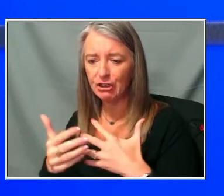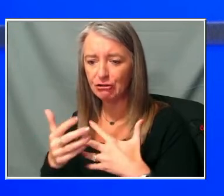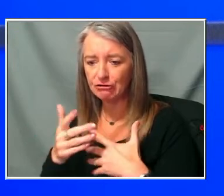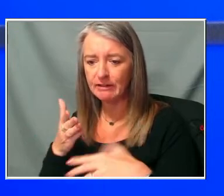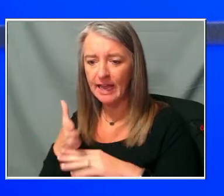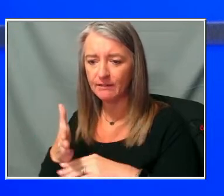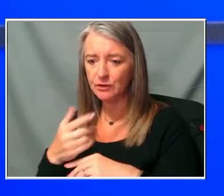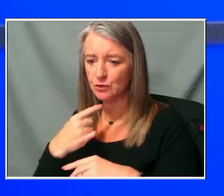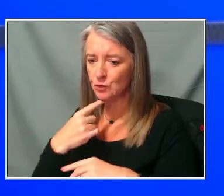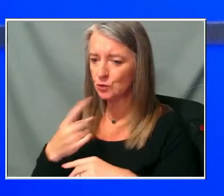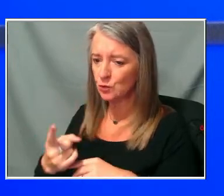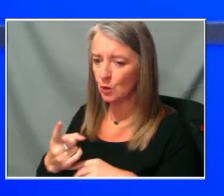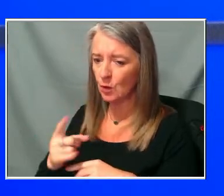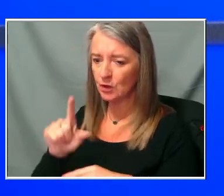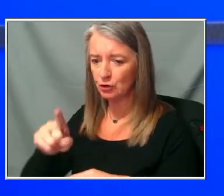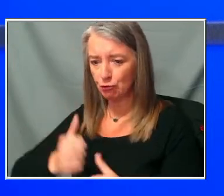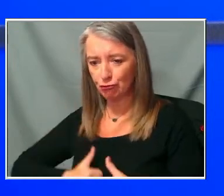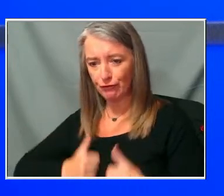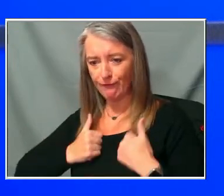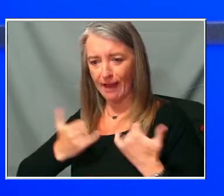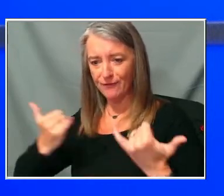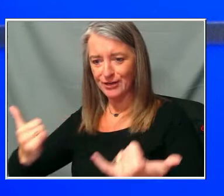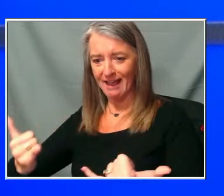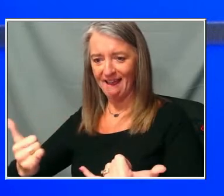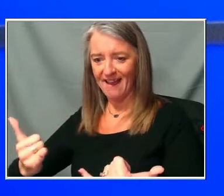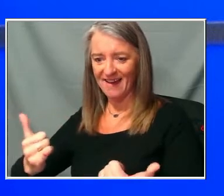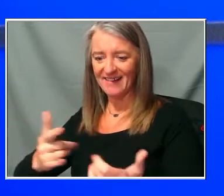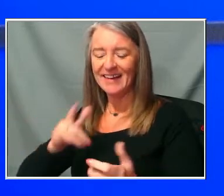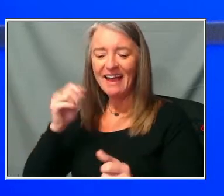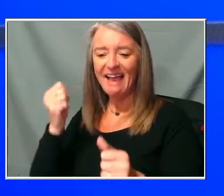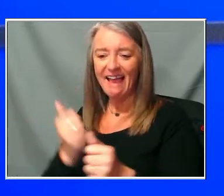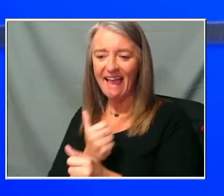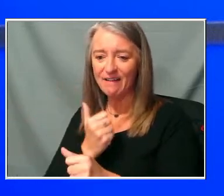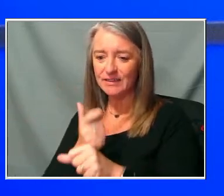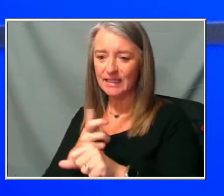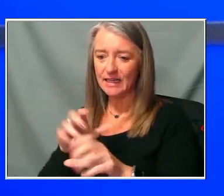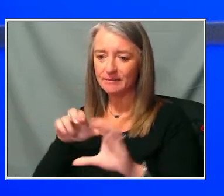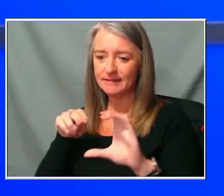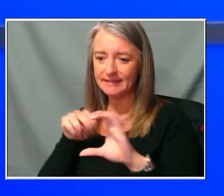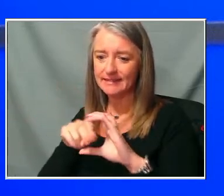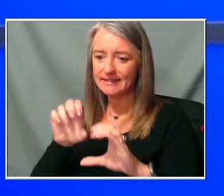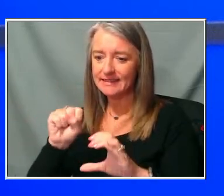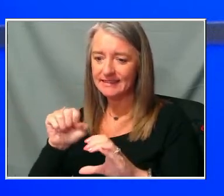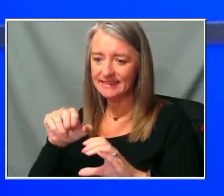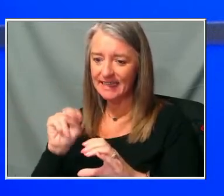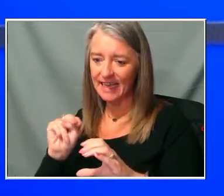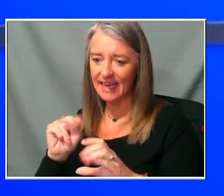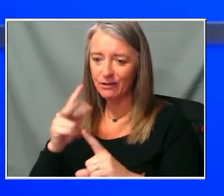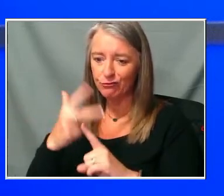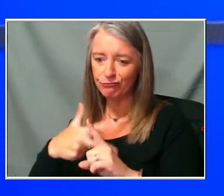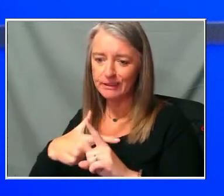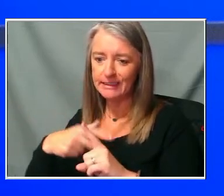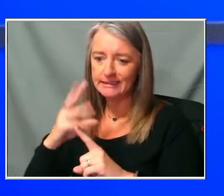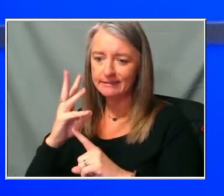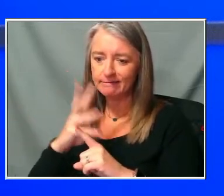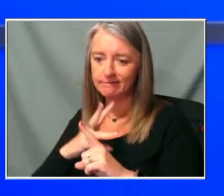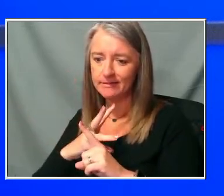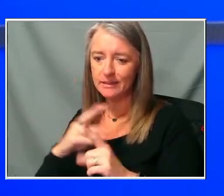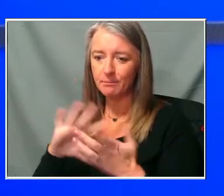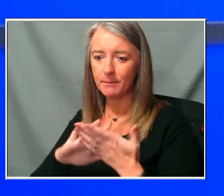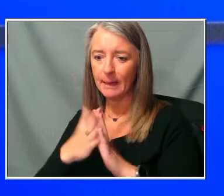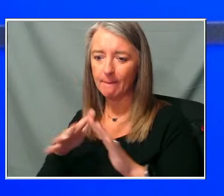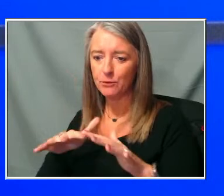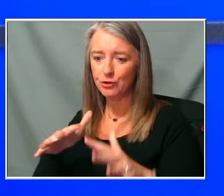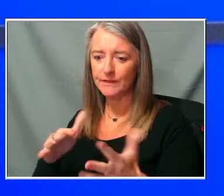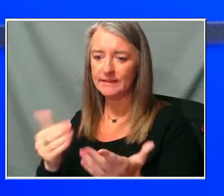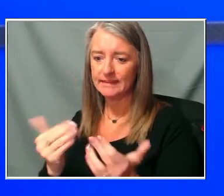told you're a survivor now. And it's just like every scan from, that 3 to 6 months, you get nervous again. And then